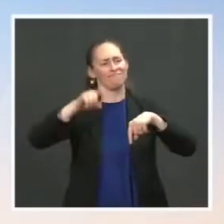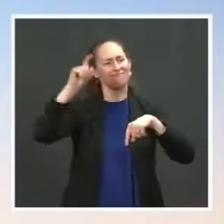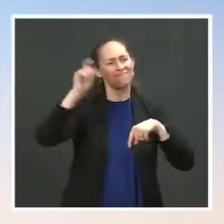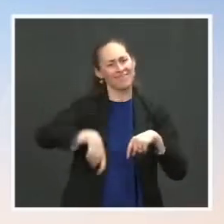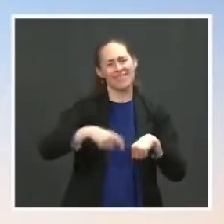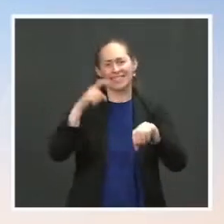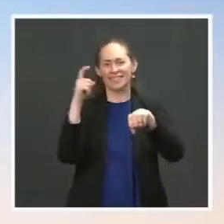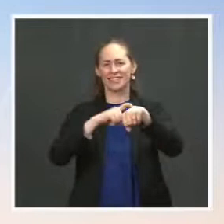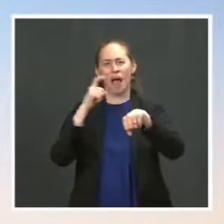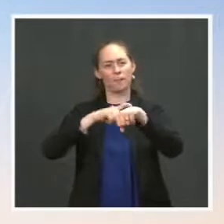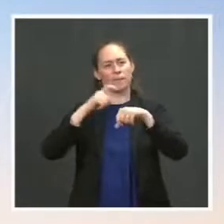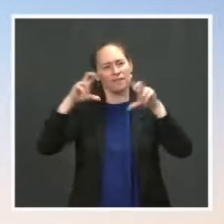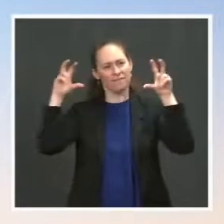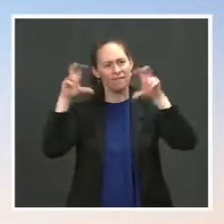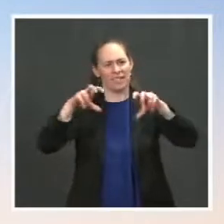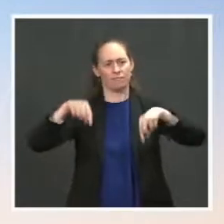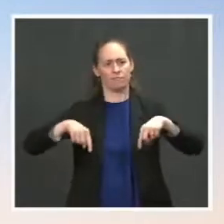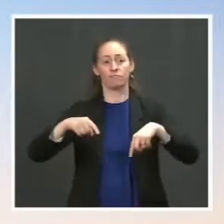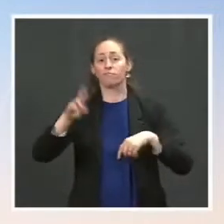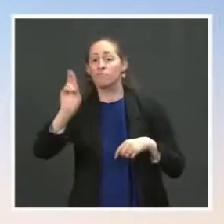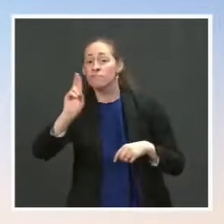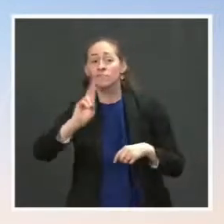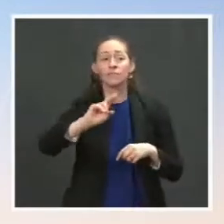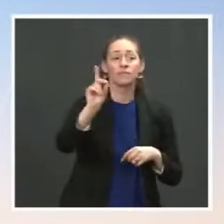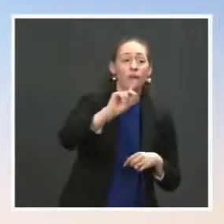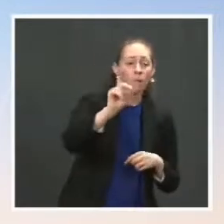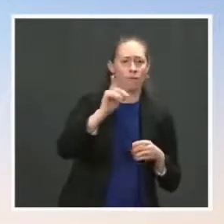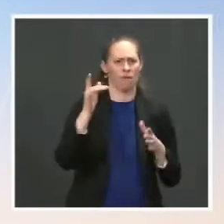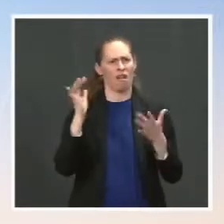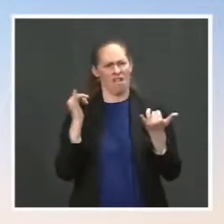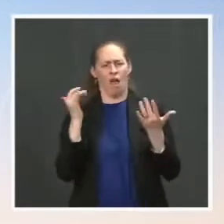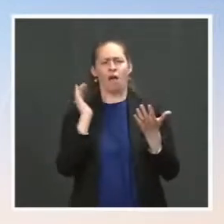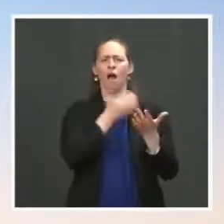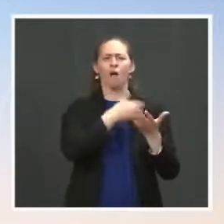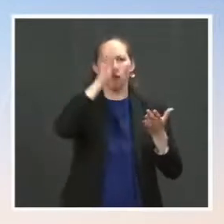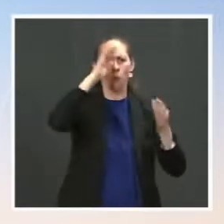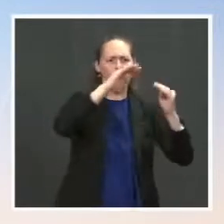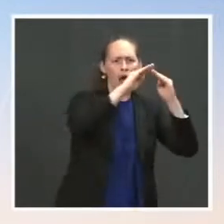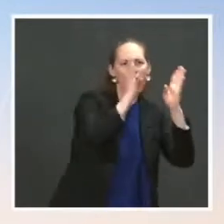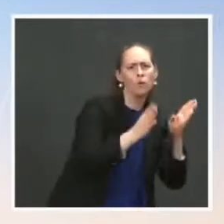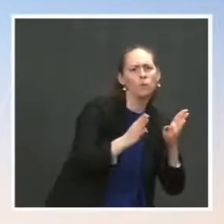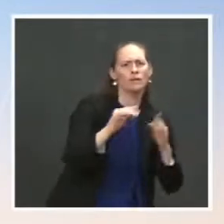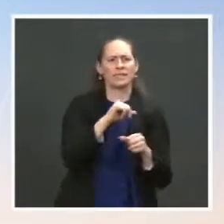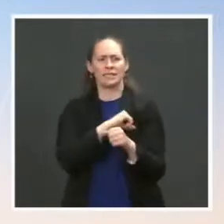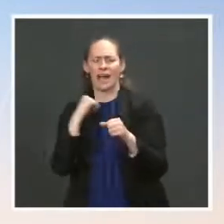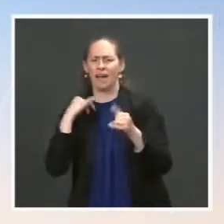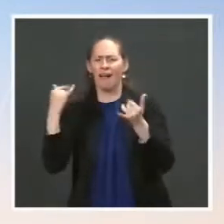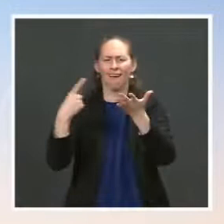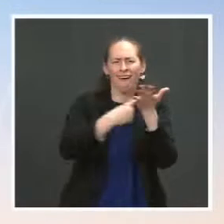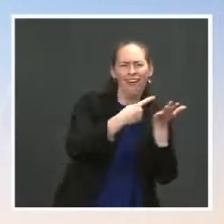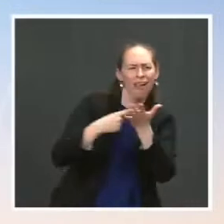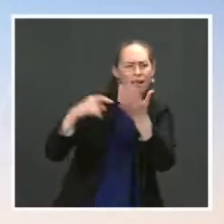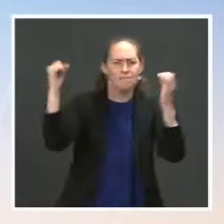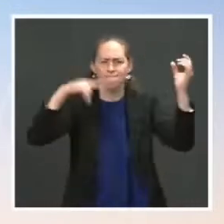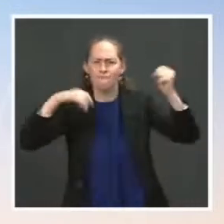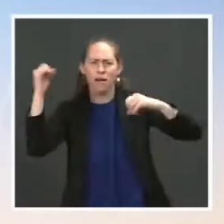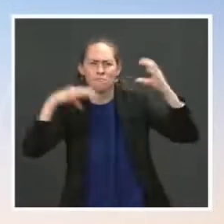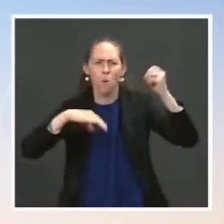meet with Democratic and Republican members of both the House and Senate to discuss the American Jobs Plan and the need for a